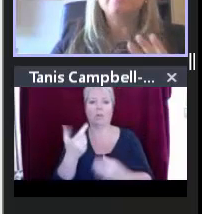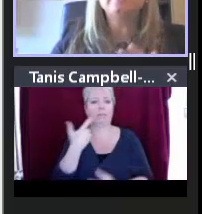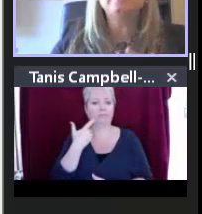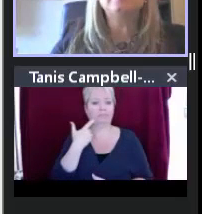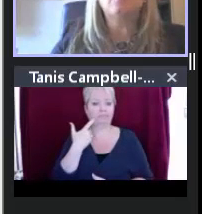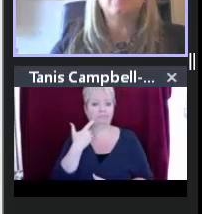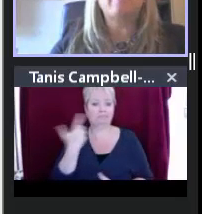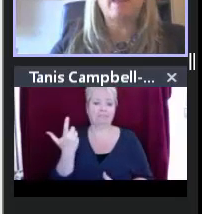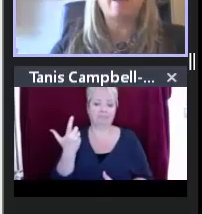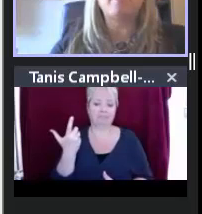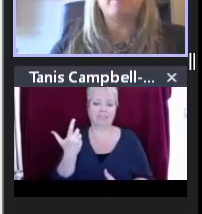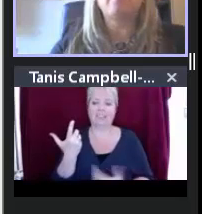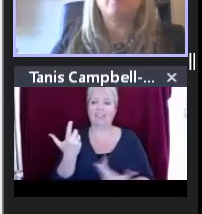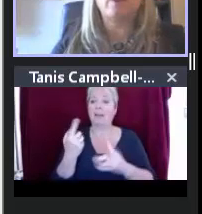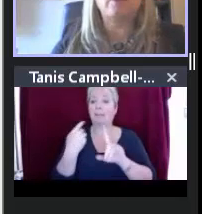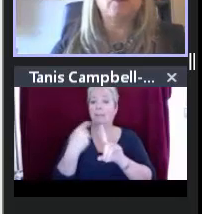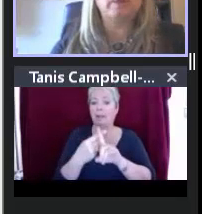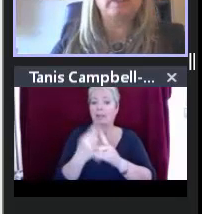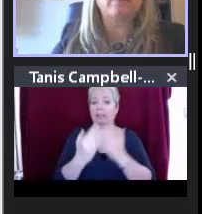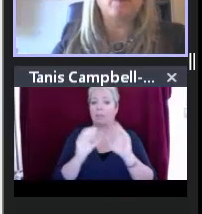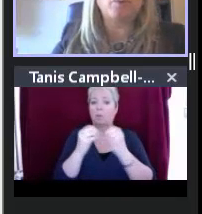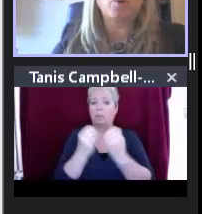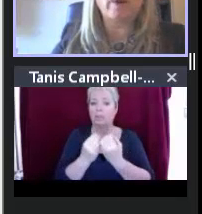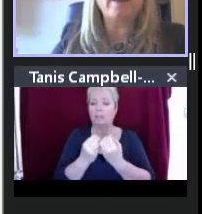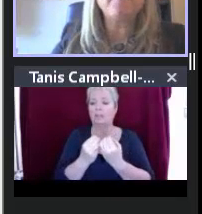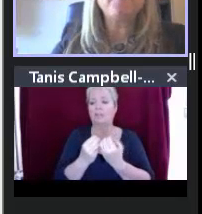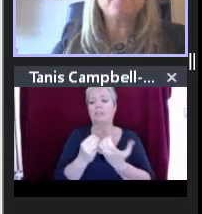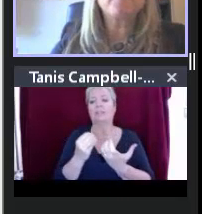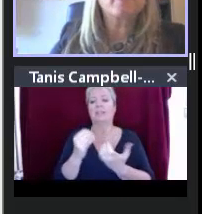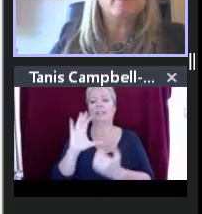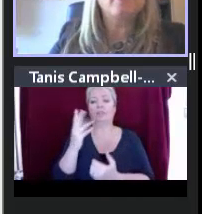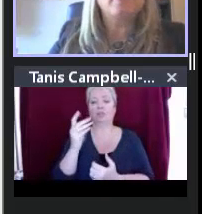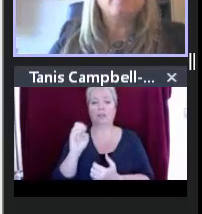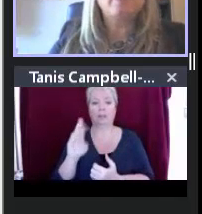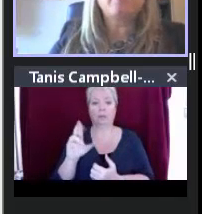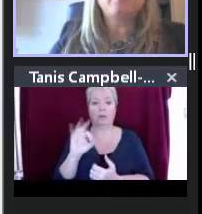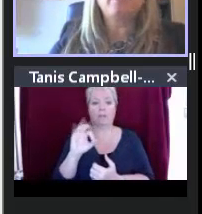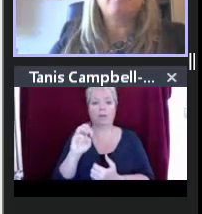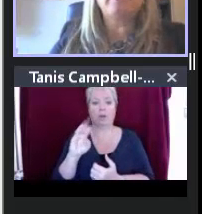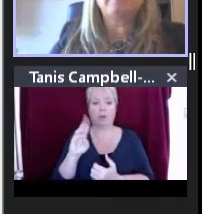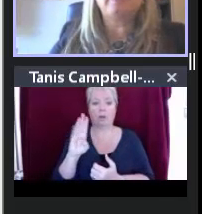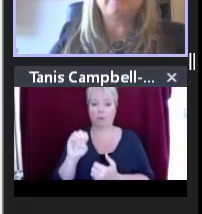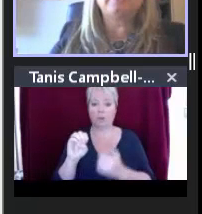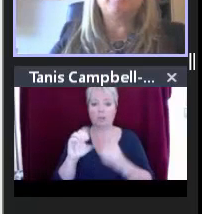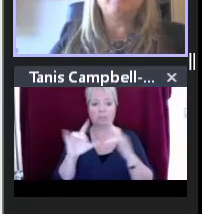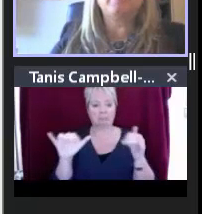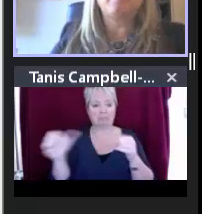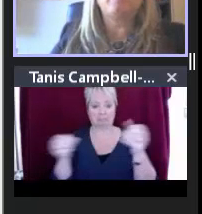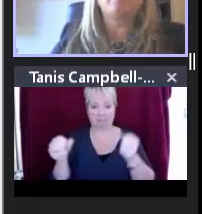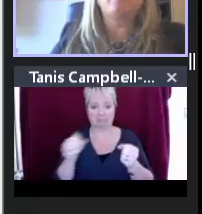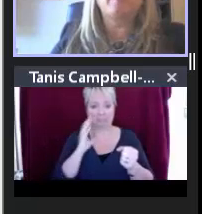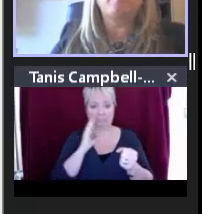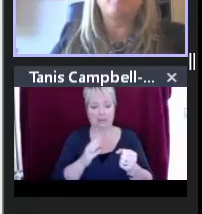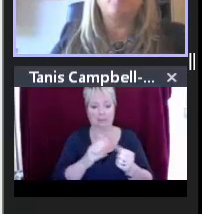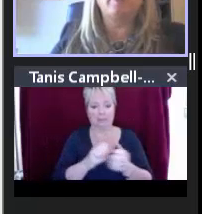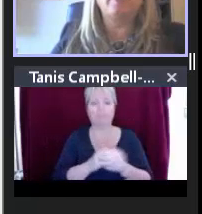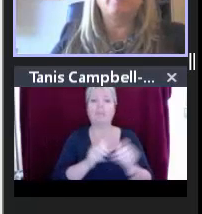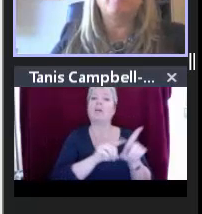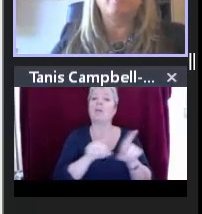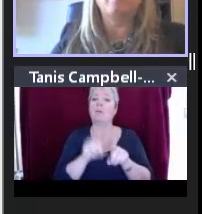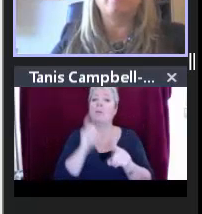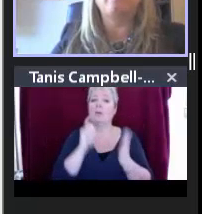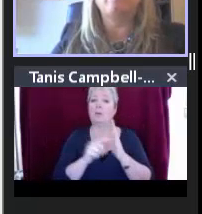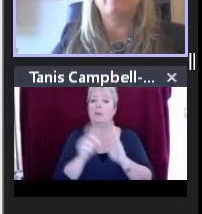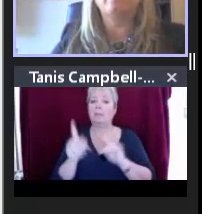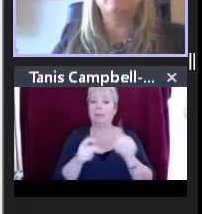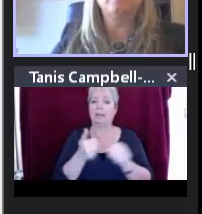commerce. This is all happening for graduates of our program. The other thing we see is people coming from working